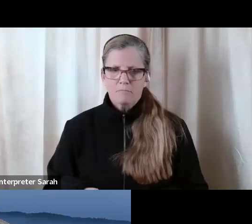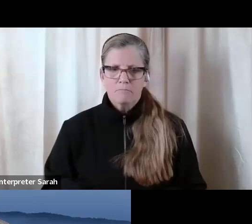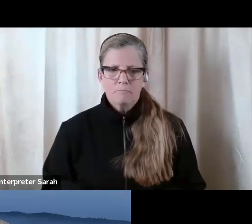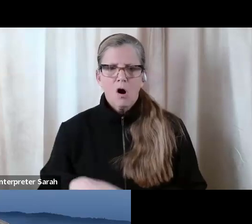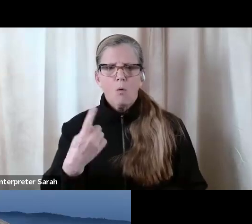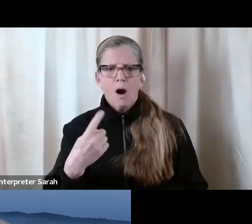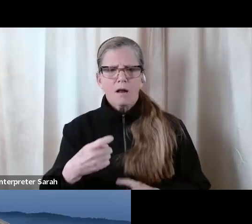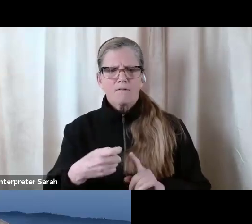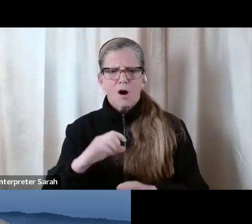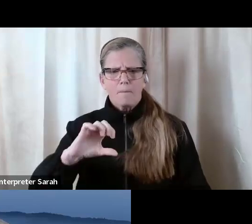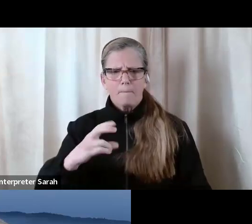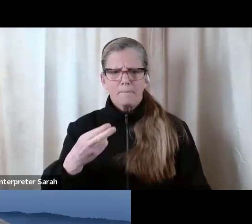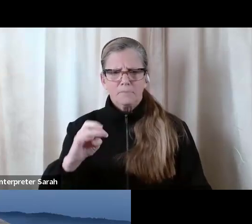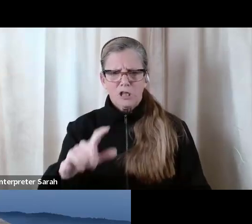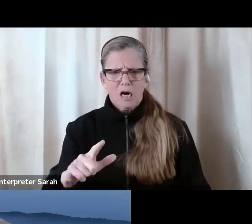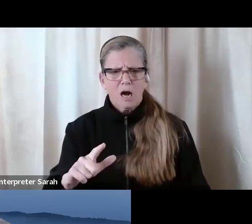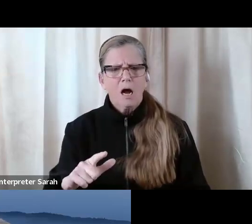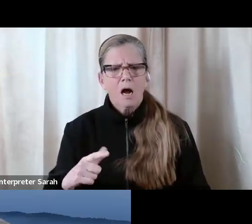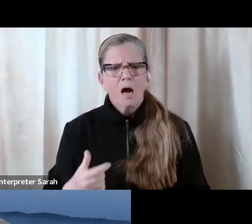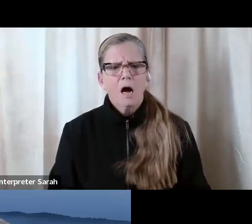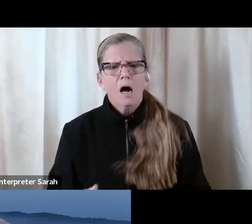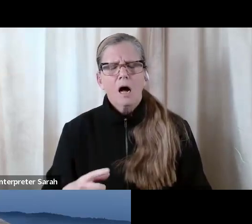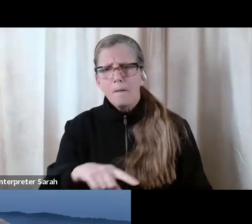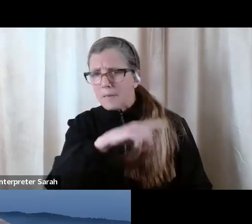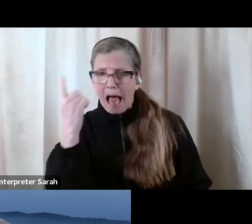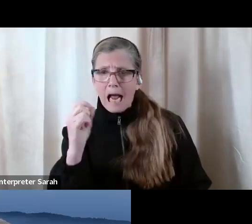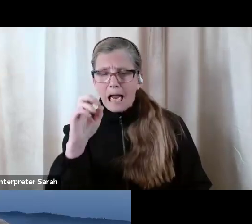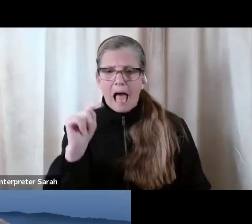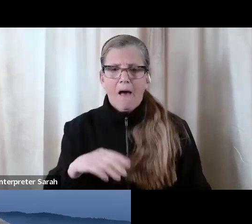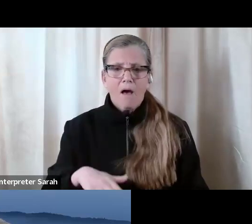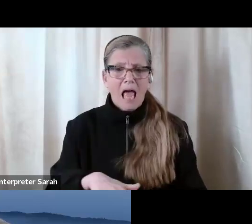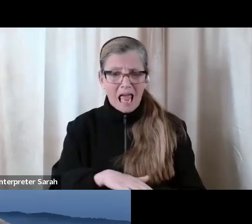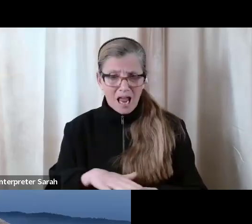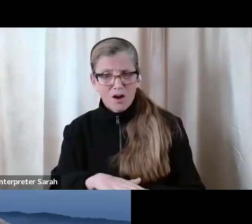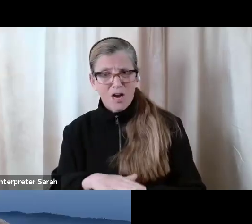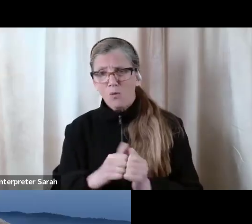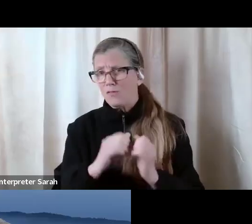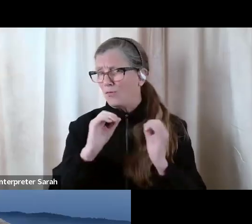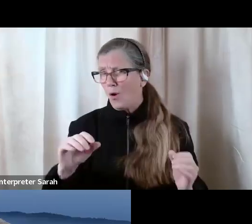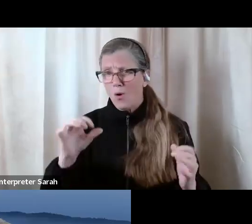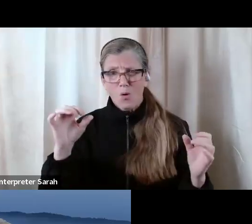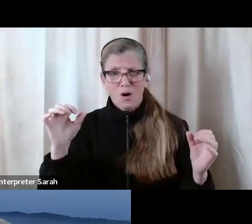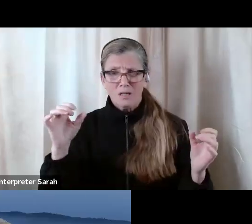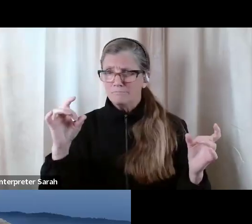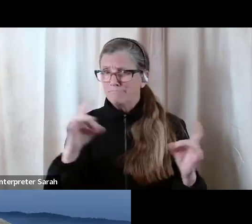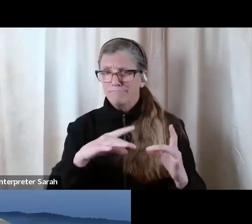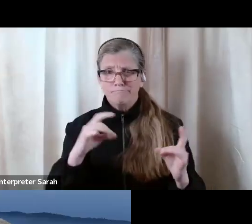or areas with no signals, are there plans in the near future to work on getting those areas service?